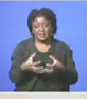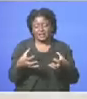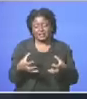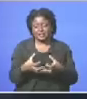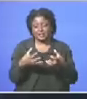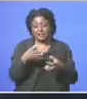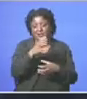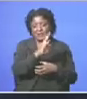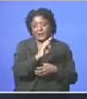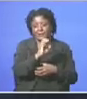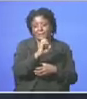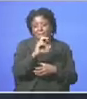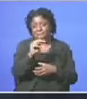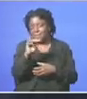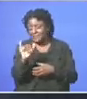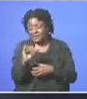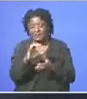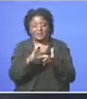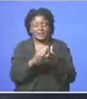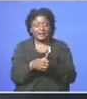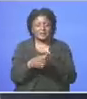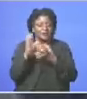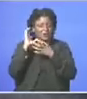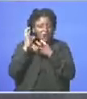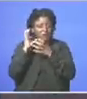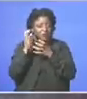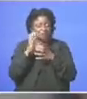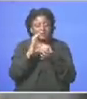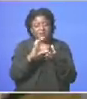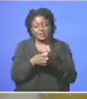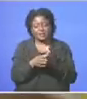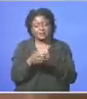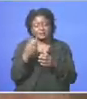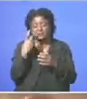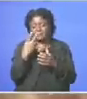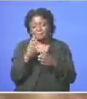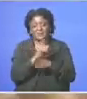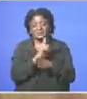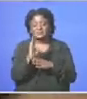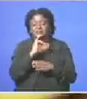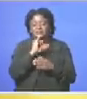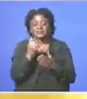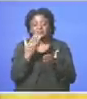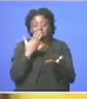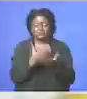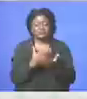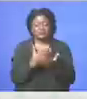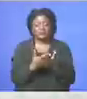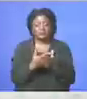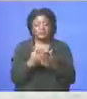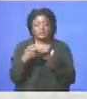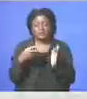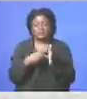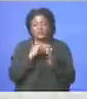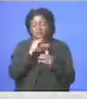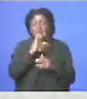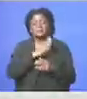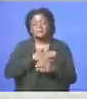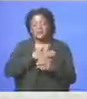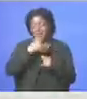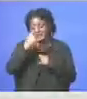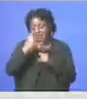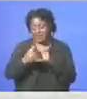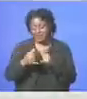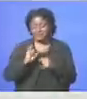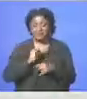It's just, business is booming. As you can see, this is my last set of kong salad, and when I'm done with this, I'm gone. I was here from about